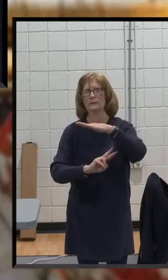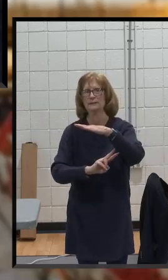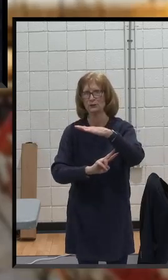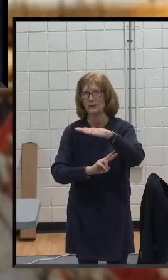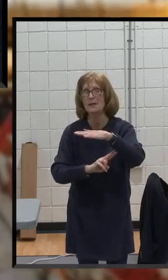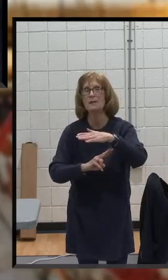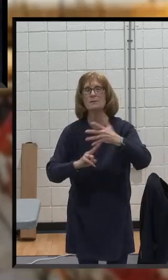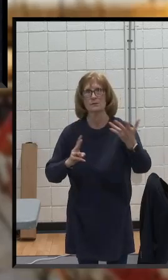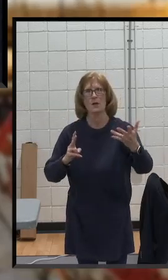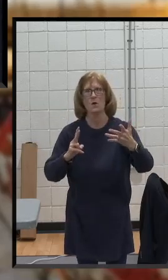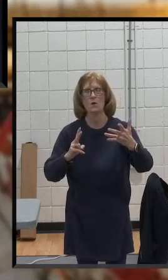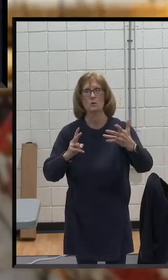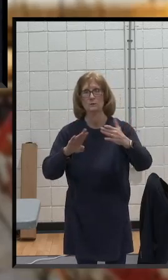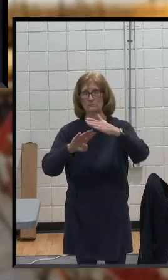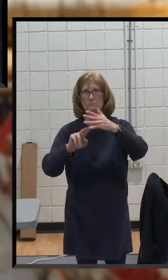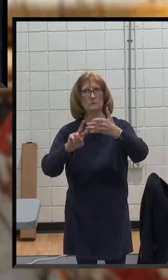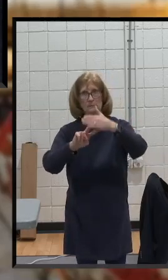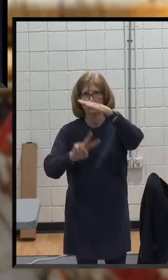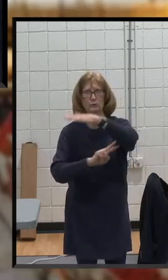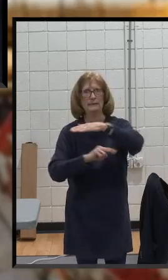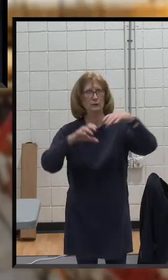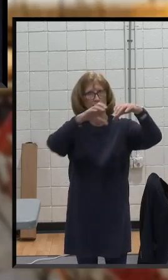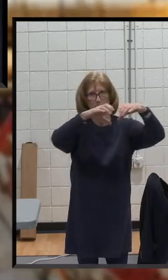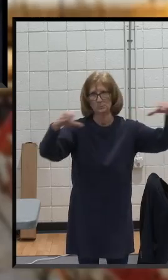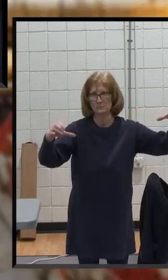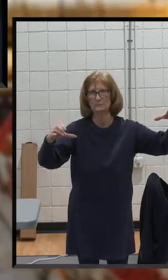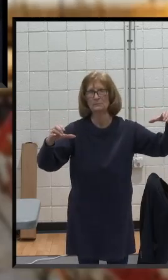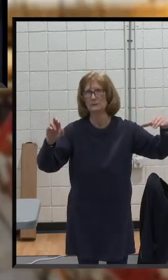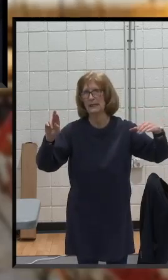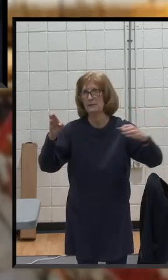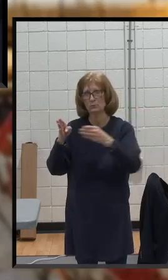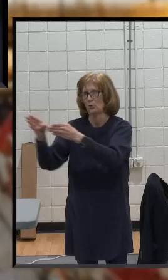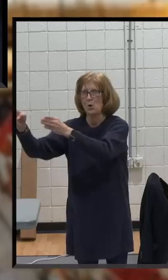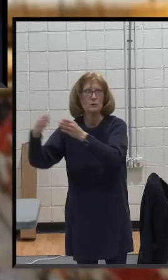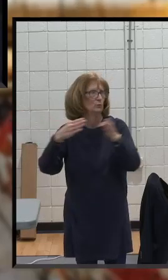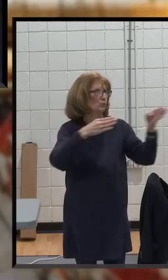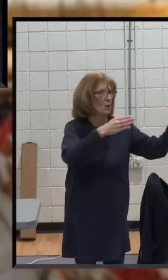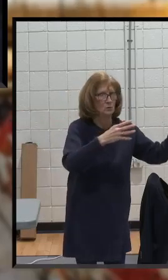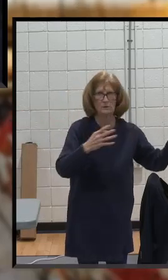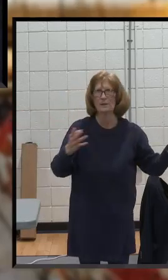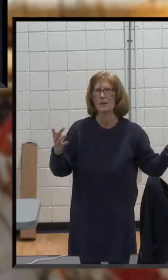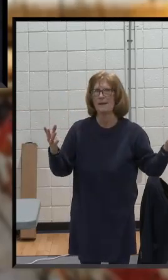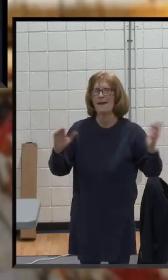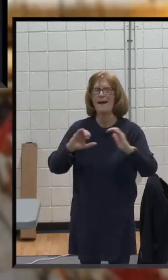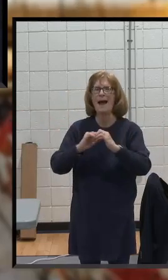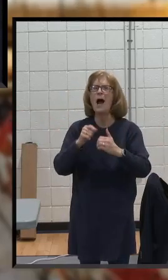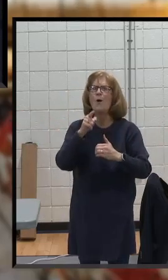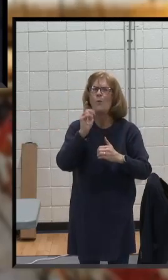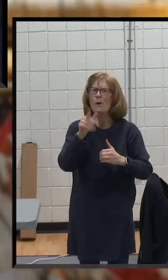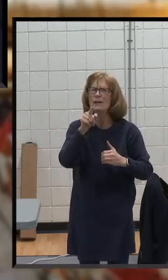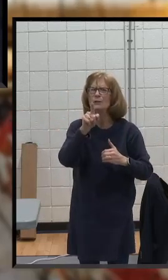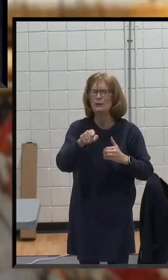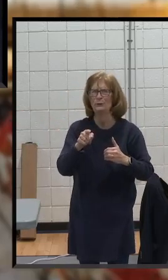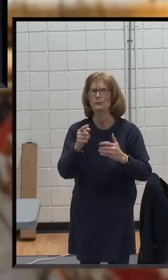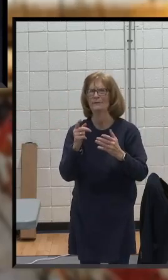this side of the bridge that kind of limit the detour